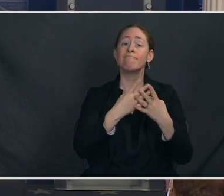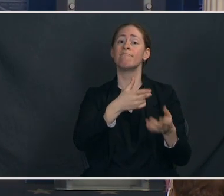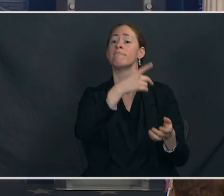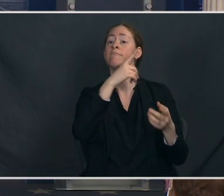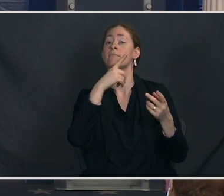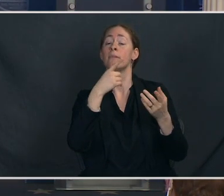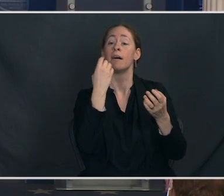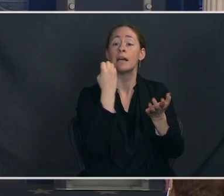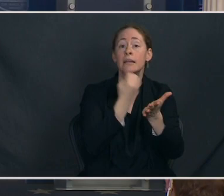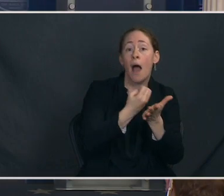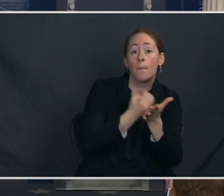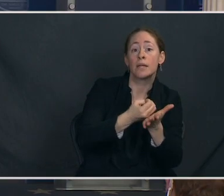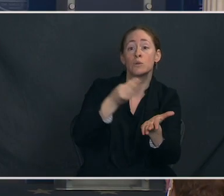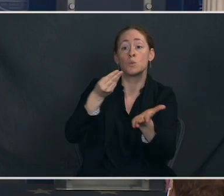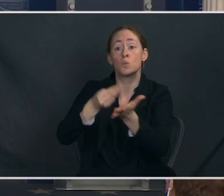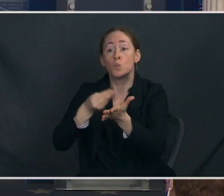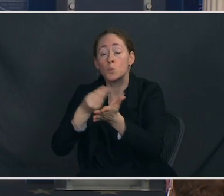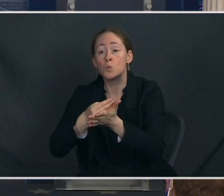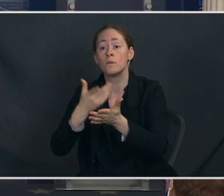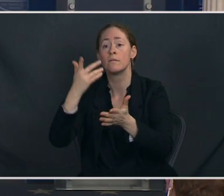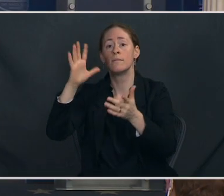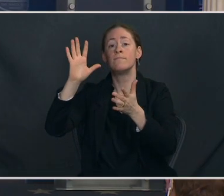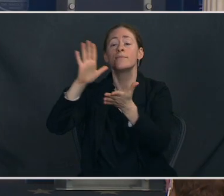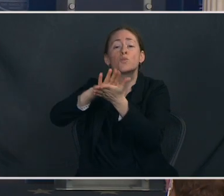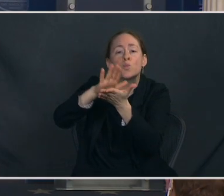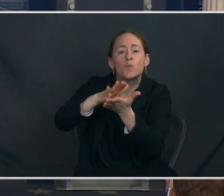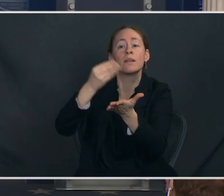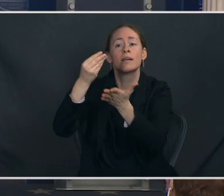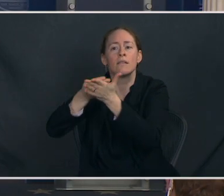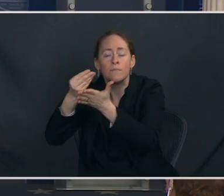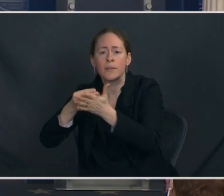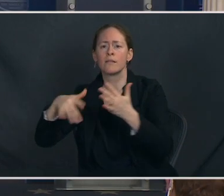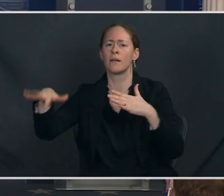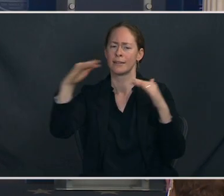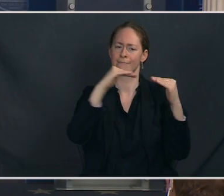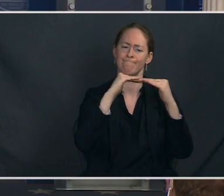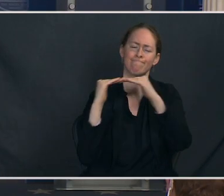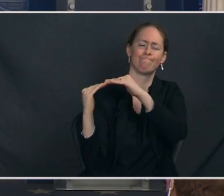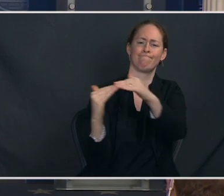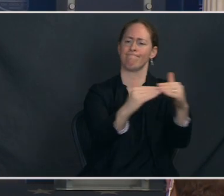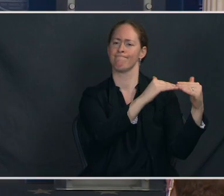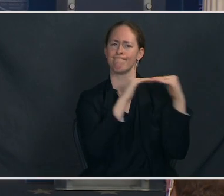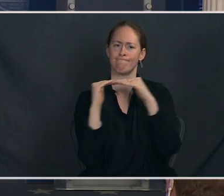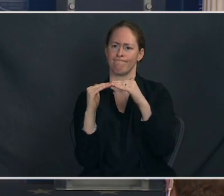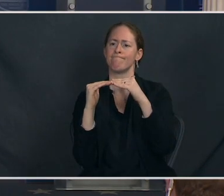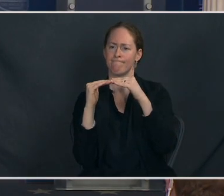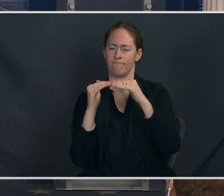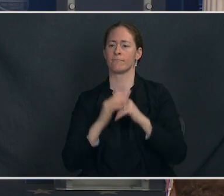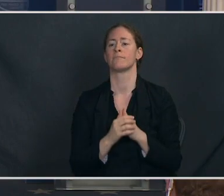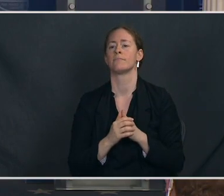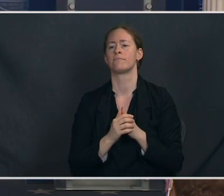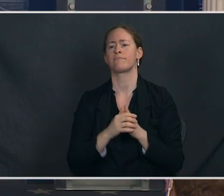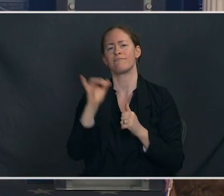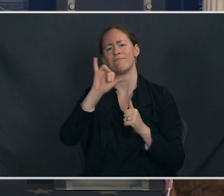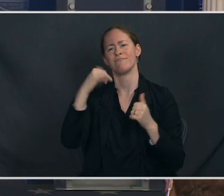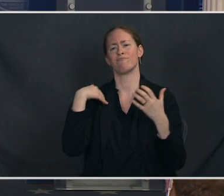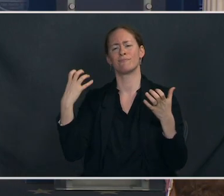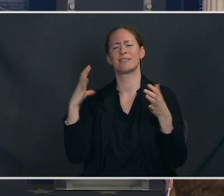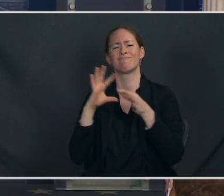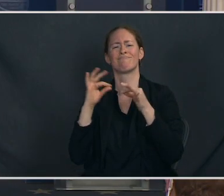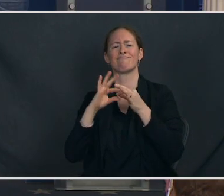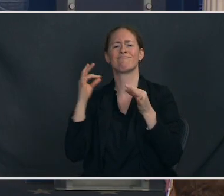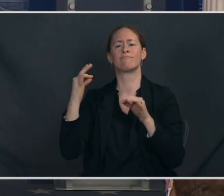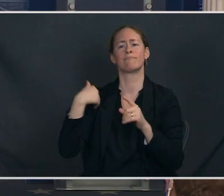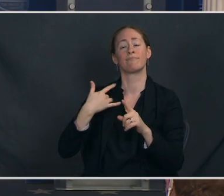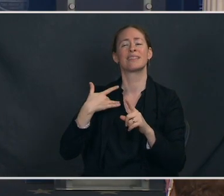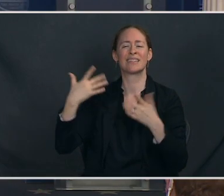schools. As I've said many times in my personal capacity, and I say again, I believe we all rise or